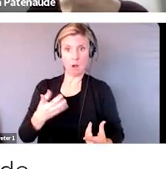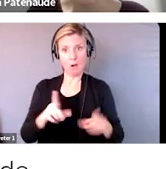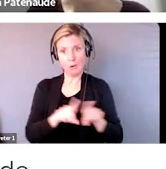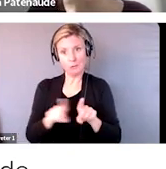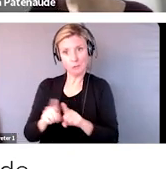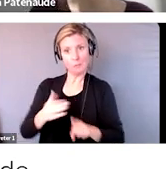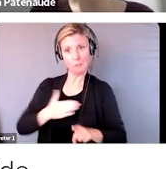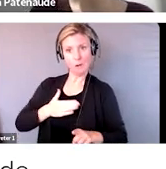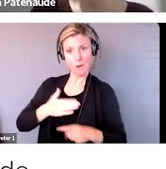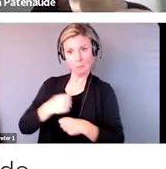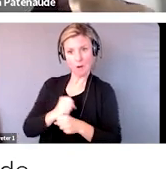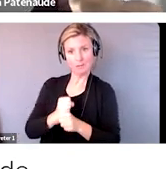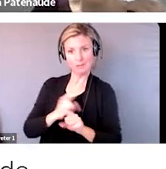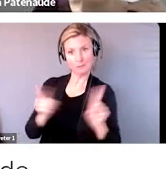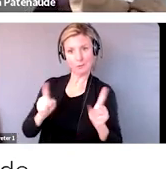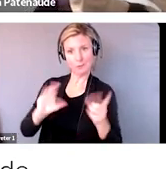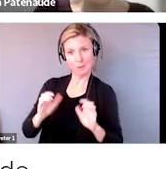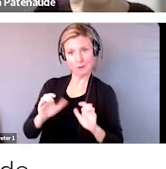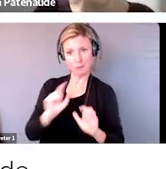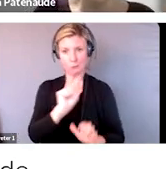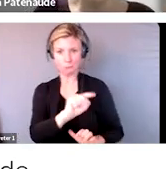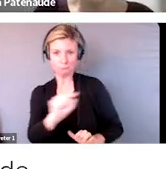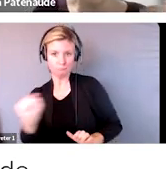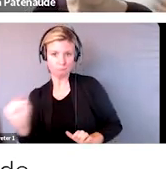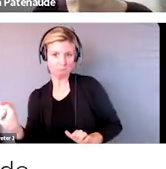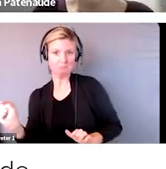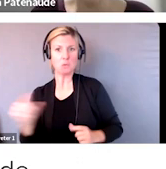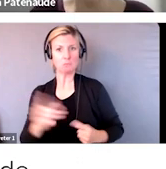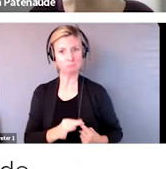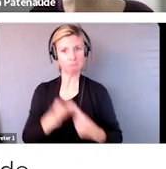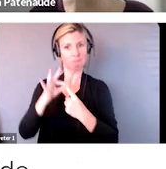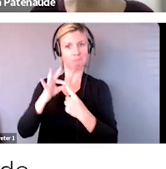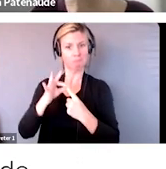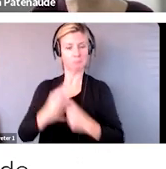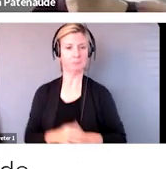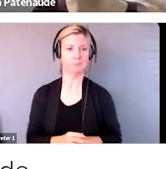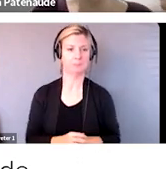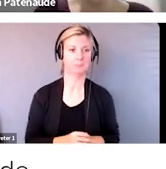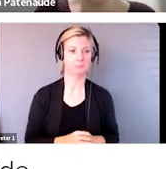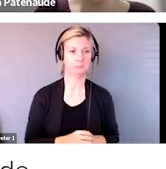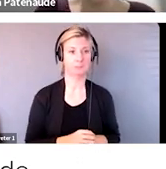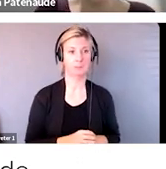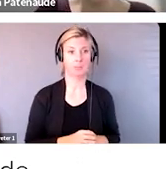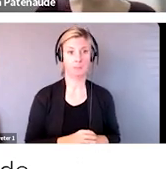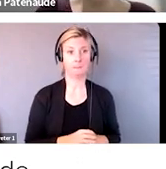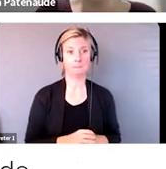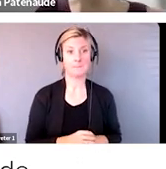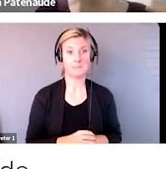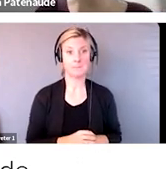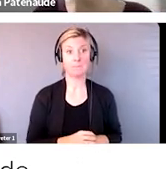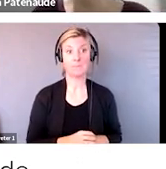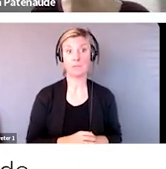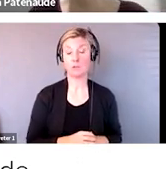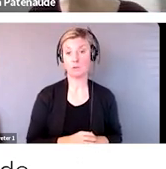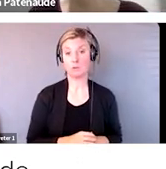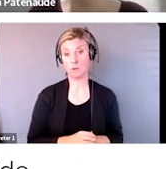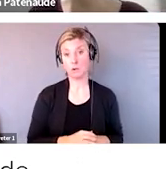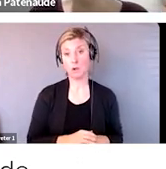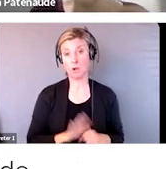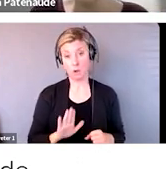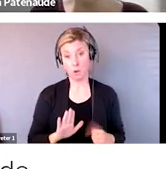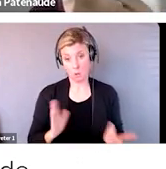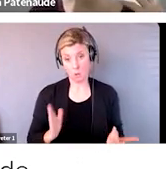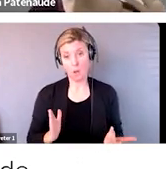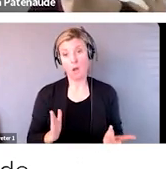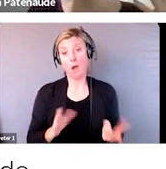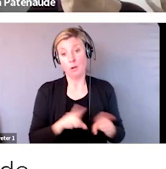others. And again, it's very important to realize that your IP position, it will change over time. So